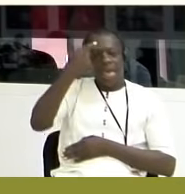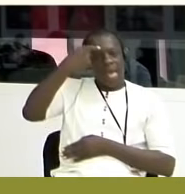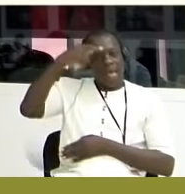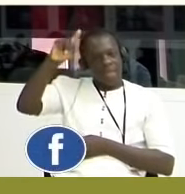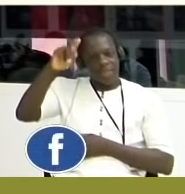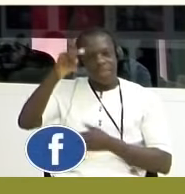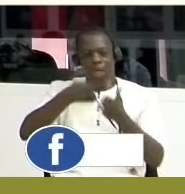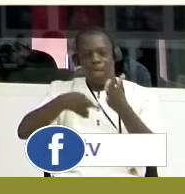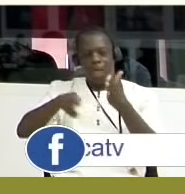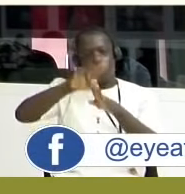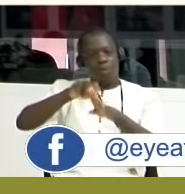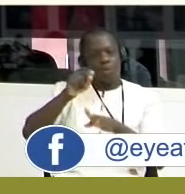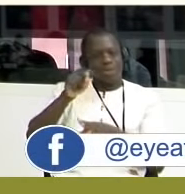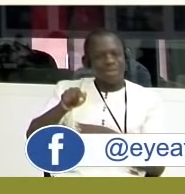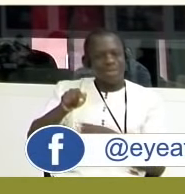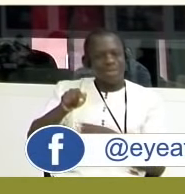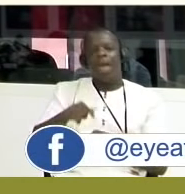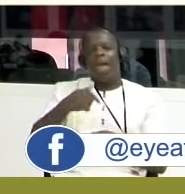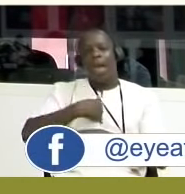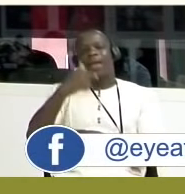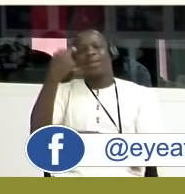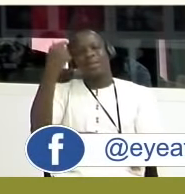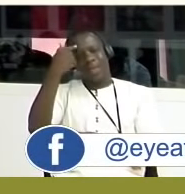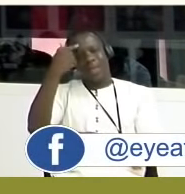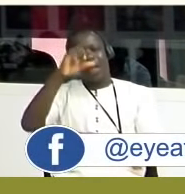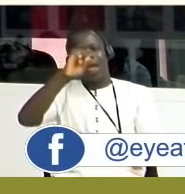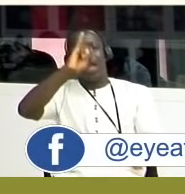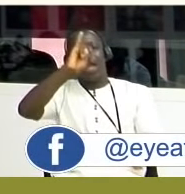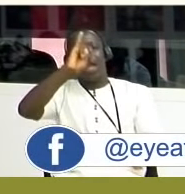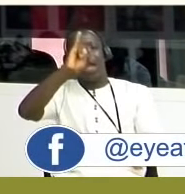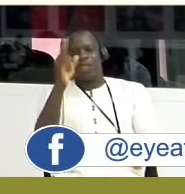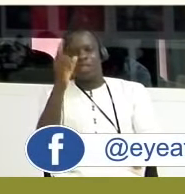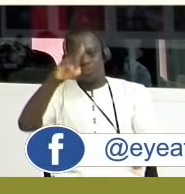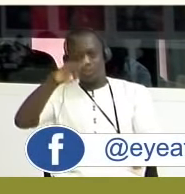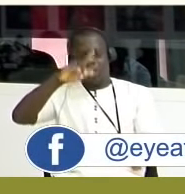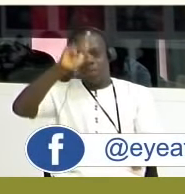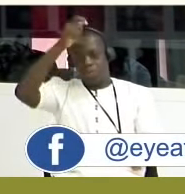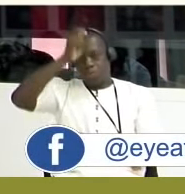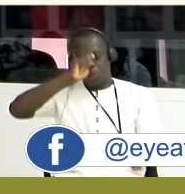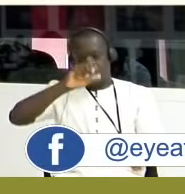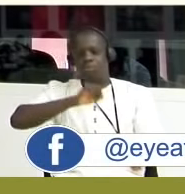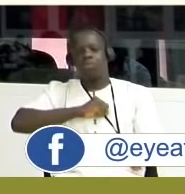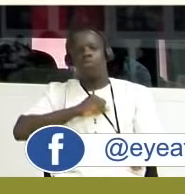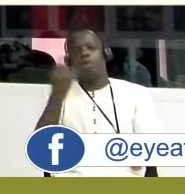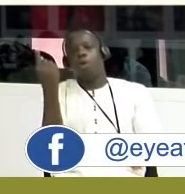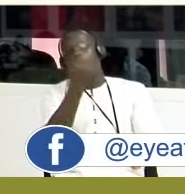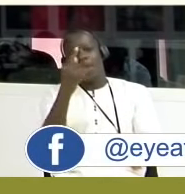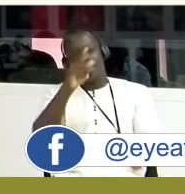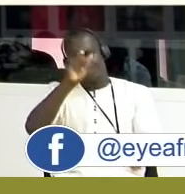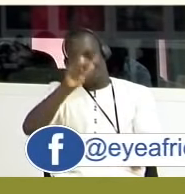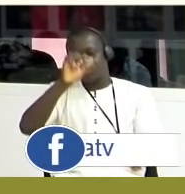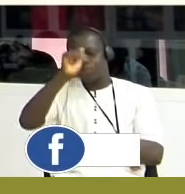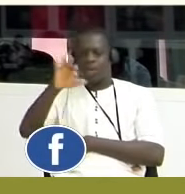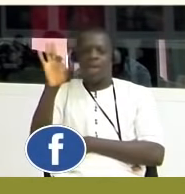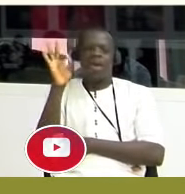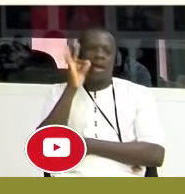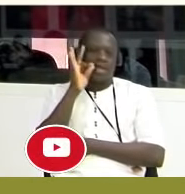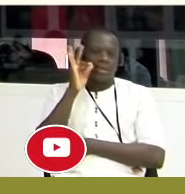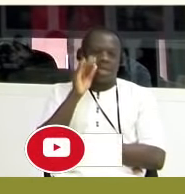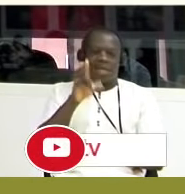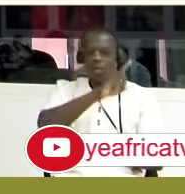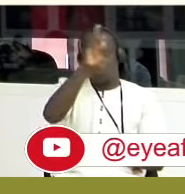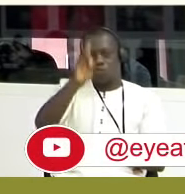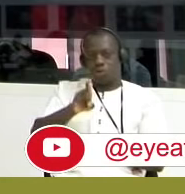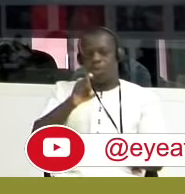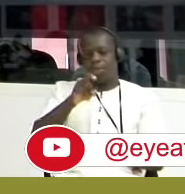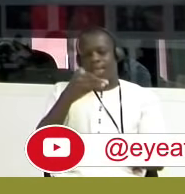only one who can answer that question. So to be clear, you never received an intelligence report? That's right, Deputy